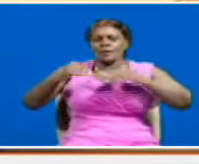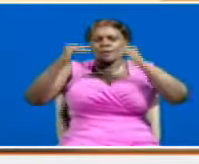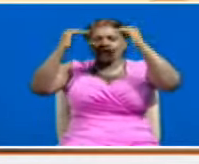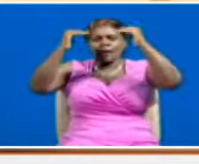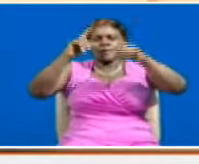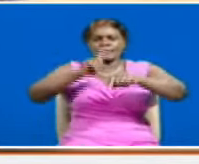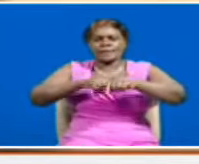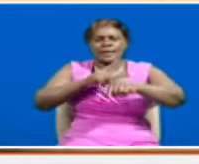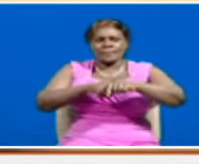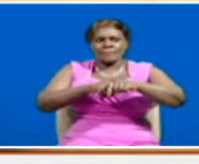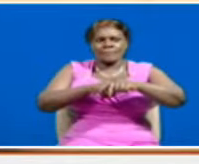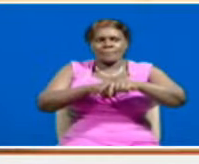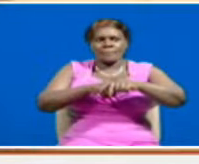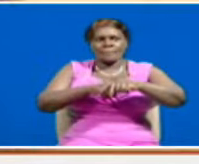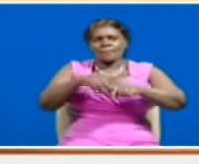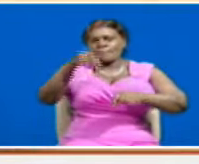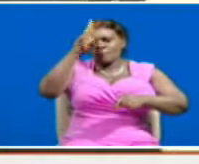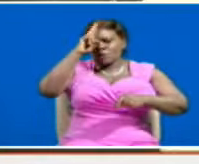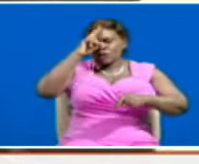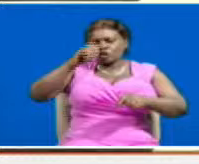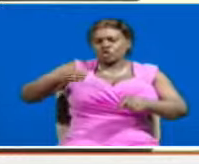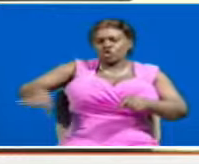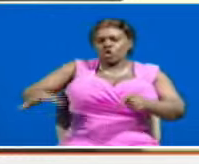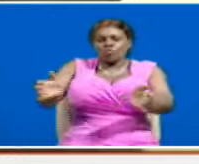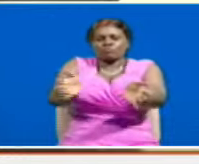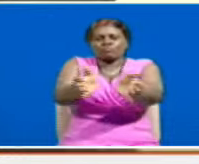During the invasion, police officers dropped